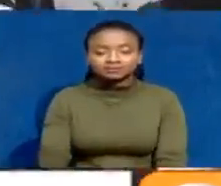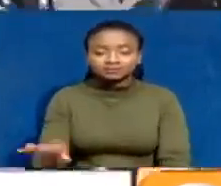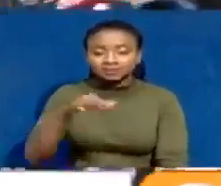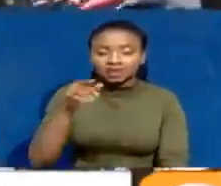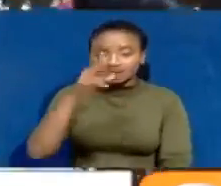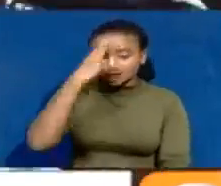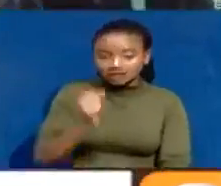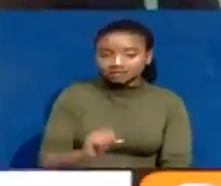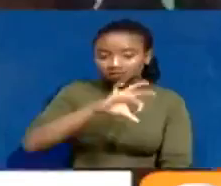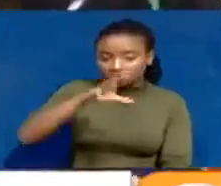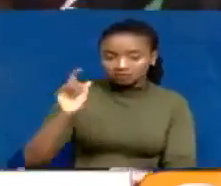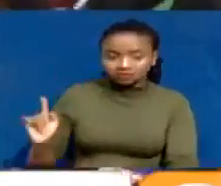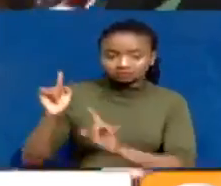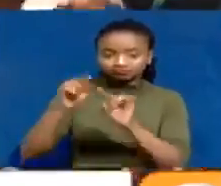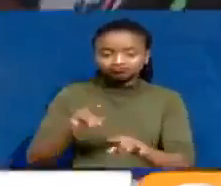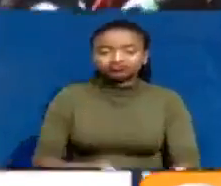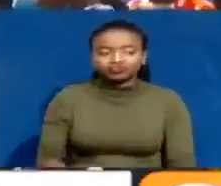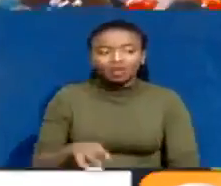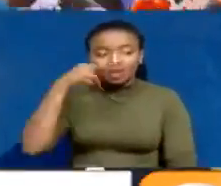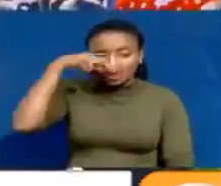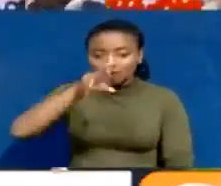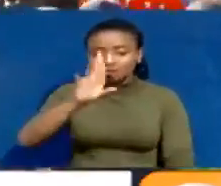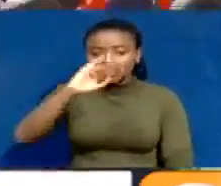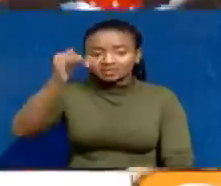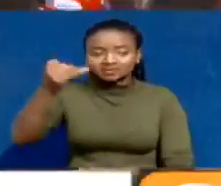Musalia entourage staging a show in Rongai town.